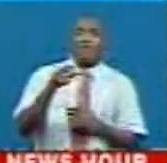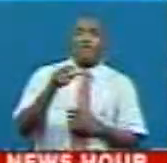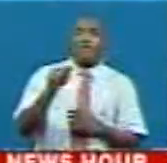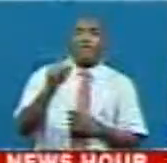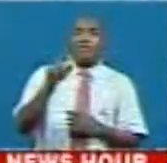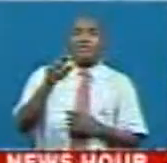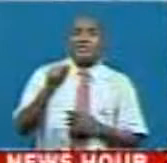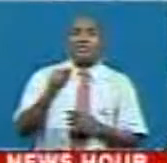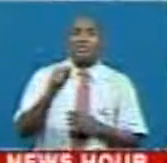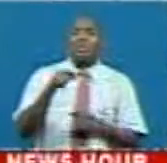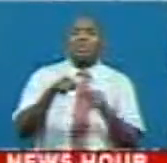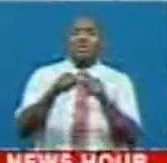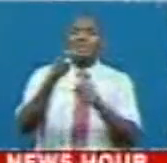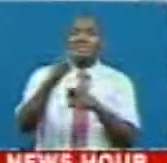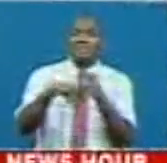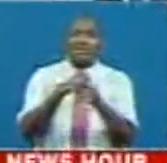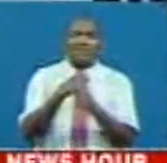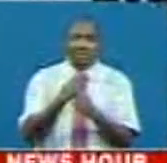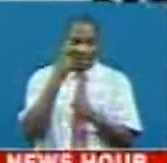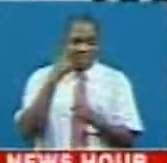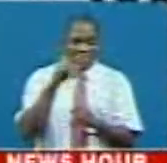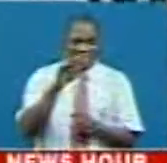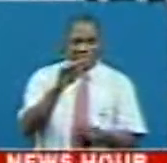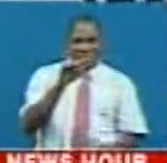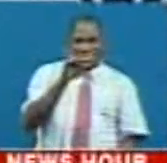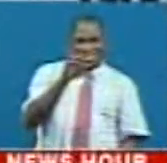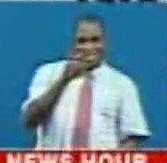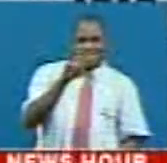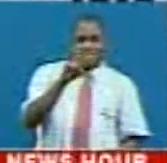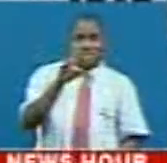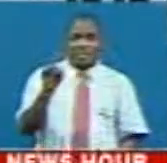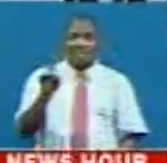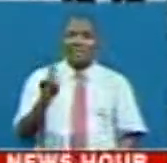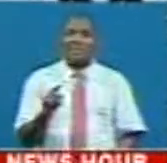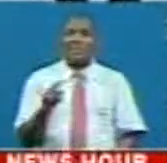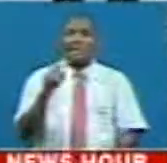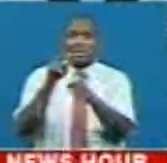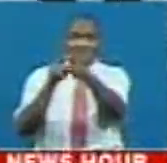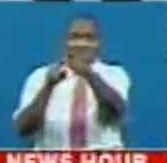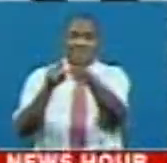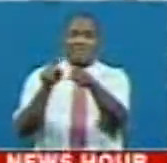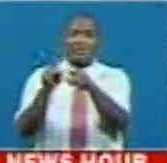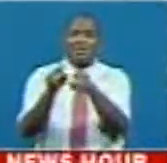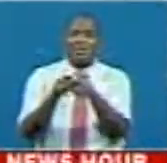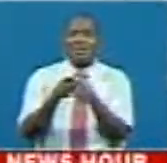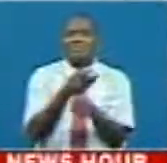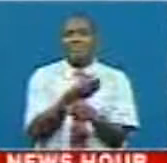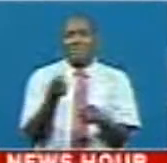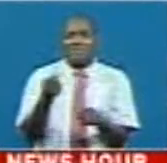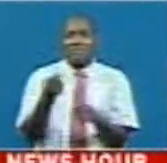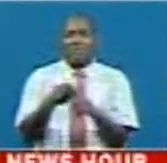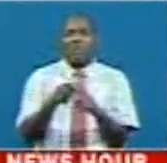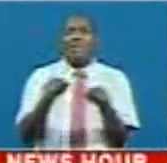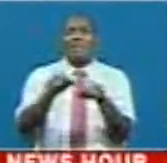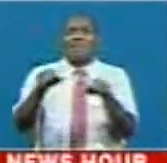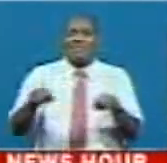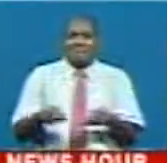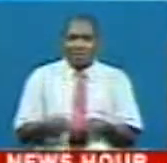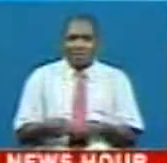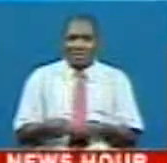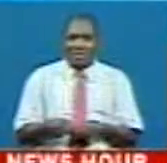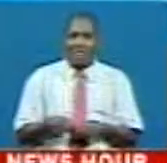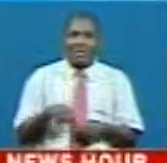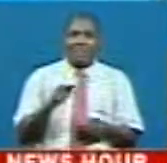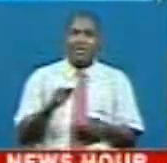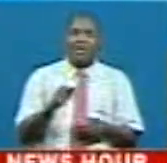and Mauritania for 16 years. In 1979, Mauritania withdrew its forces from the disputed territory, and